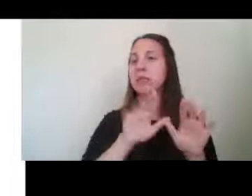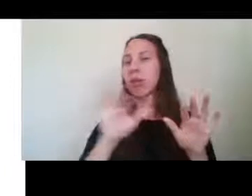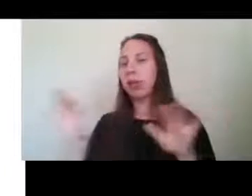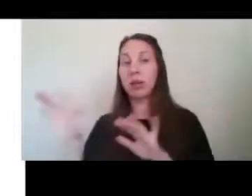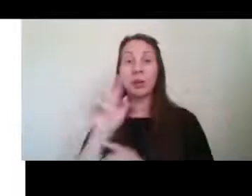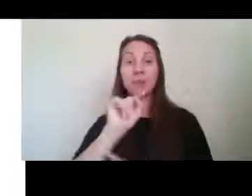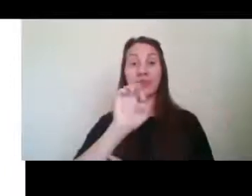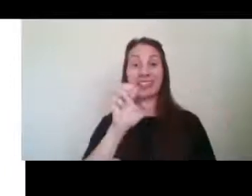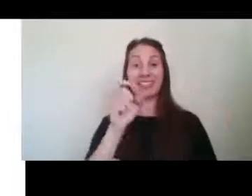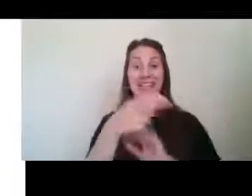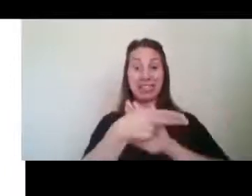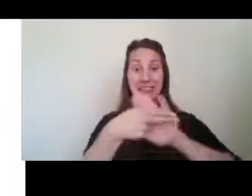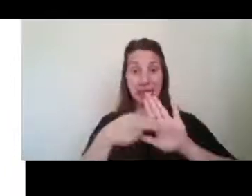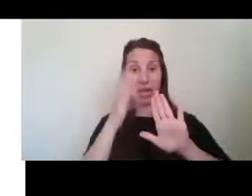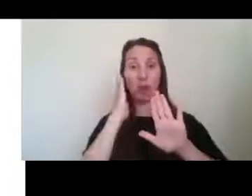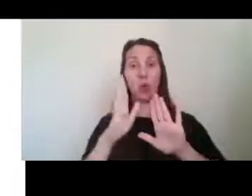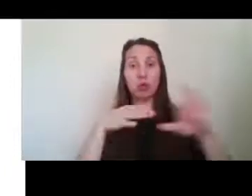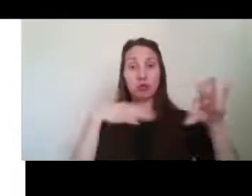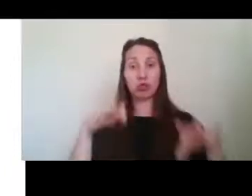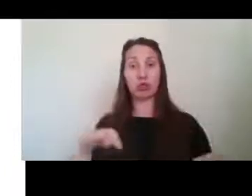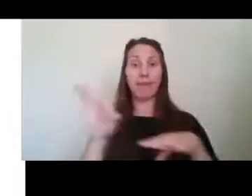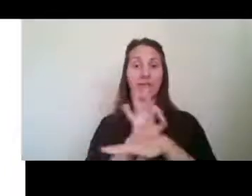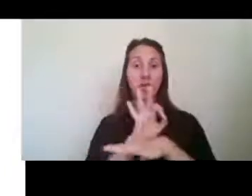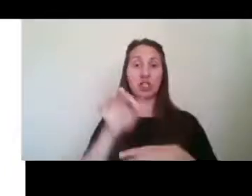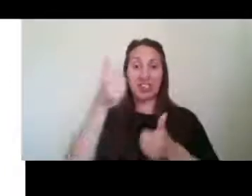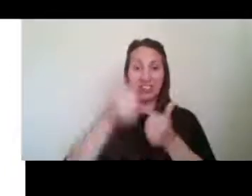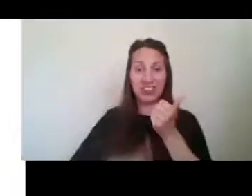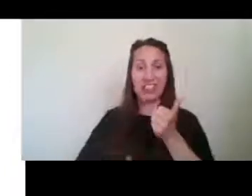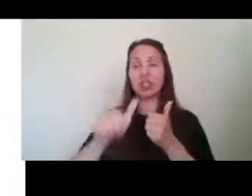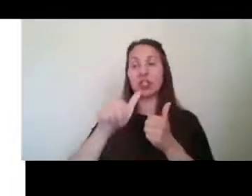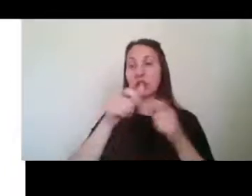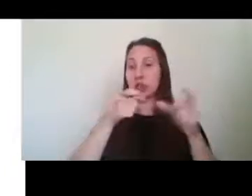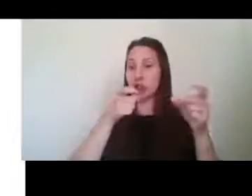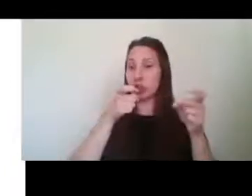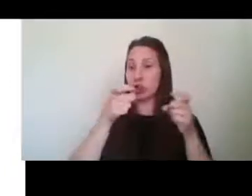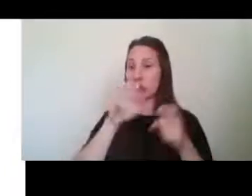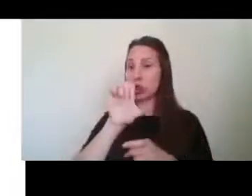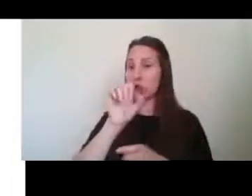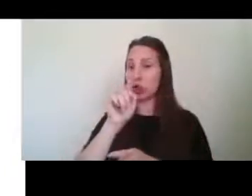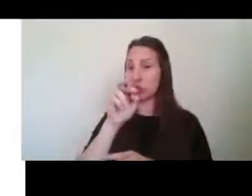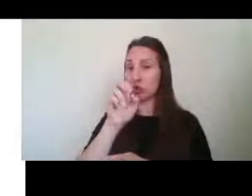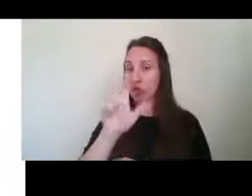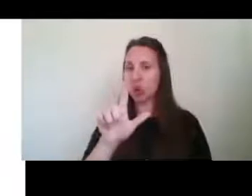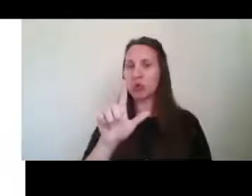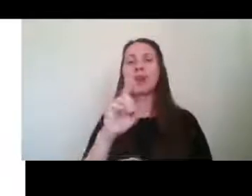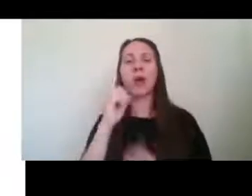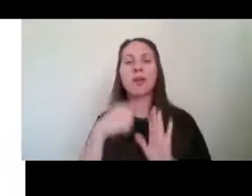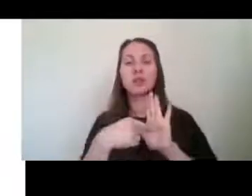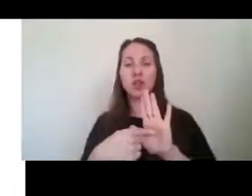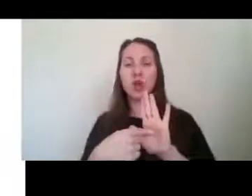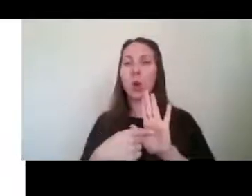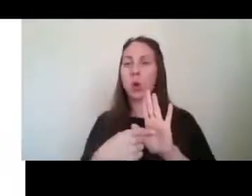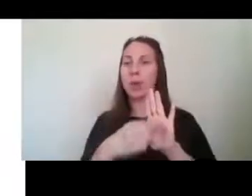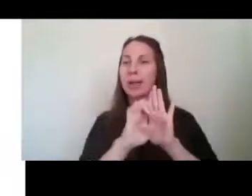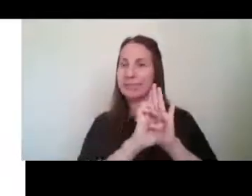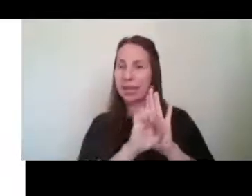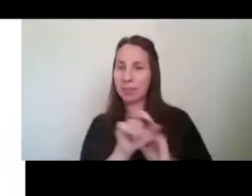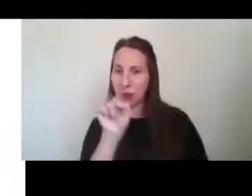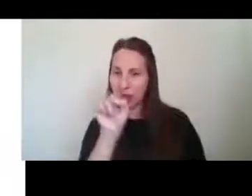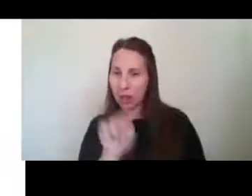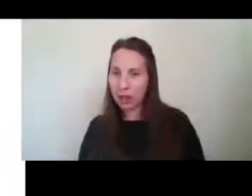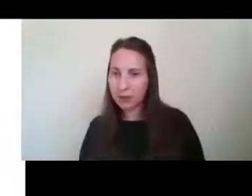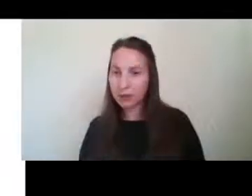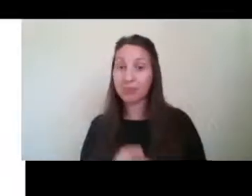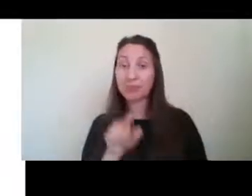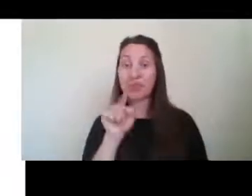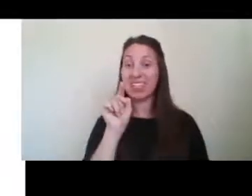describe the function of each form control. These labels, like the example I have on my screen, are positioned above or to the